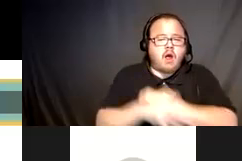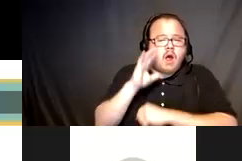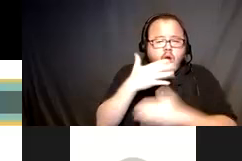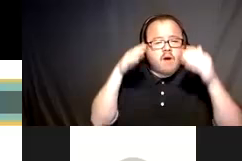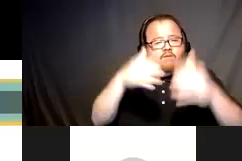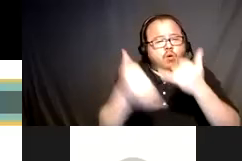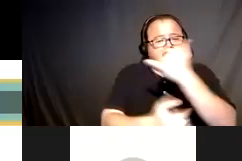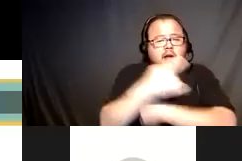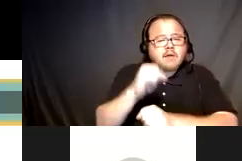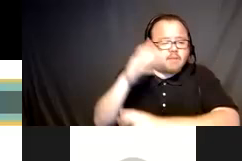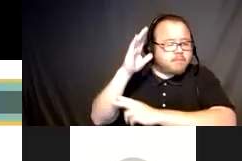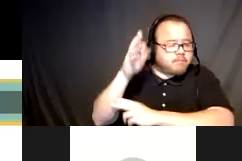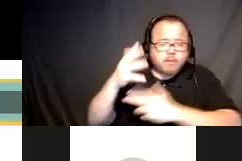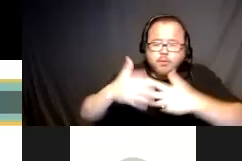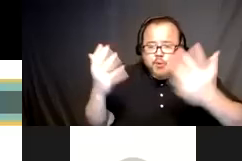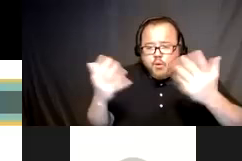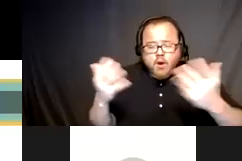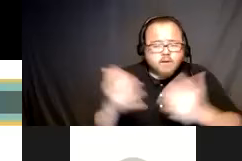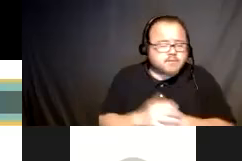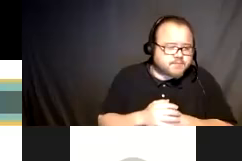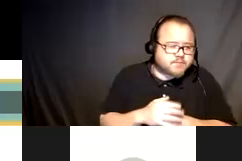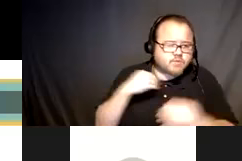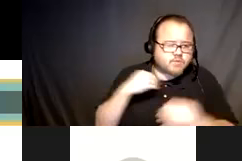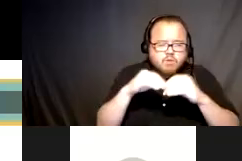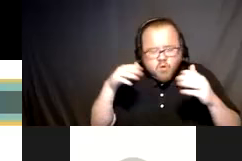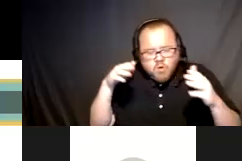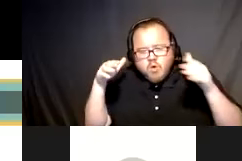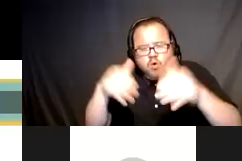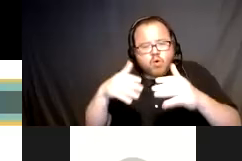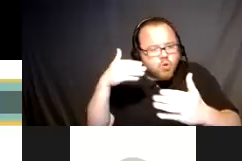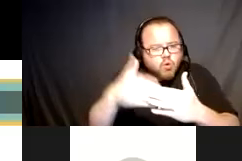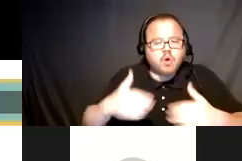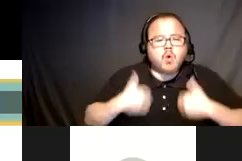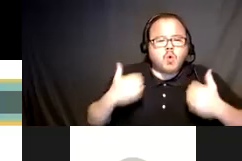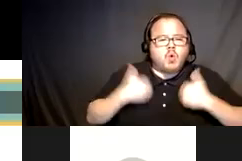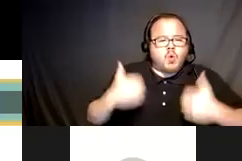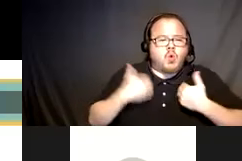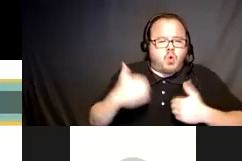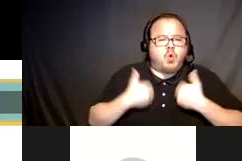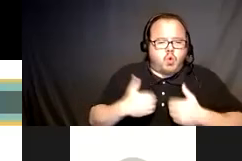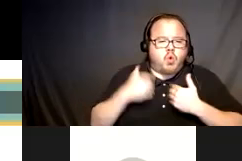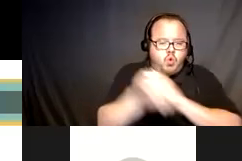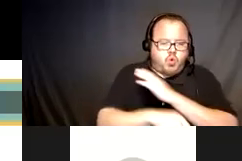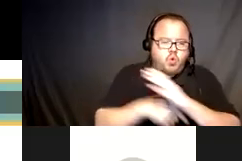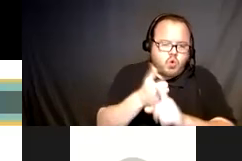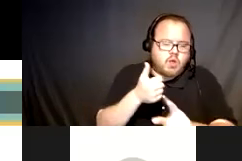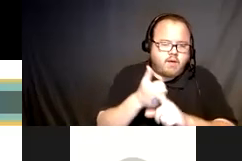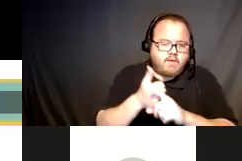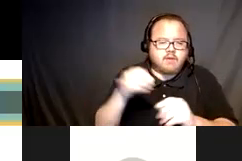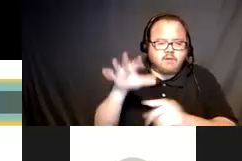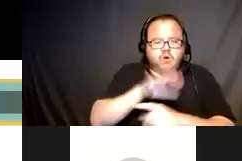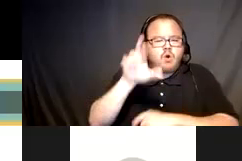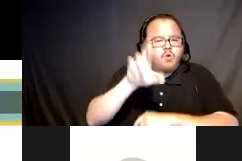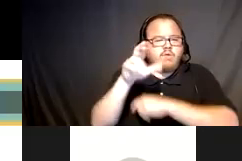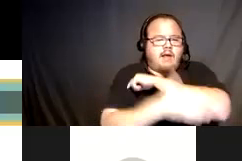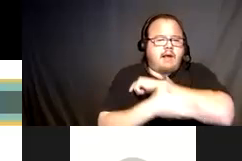for today's presentation, let's take a closer, more focused look at youth suicides and youth suicide attempts in Riverside County.